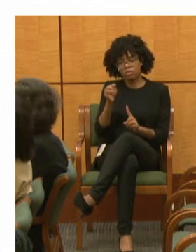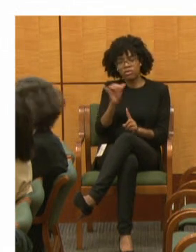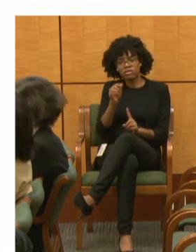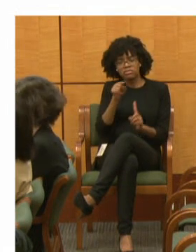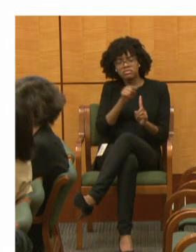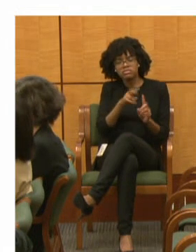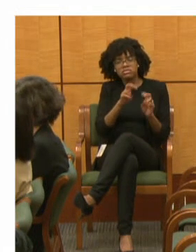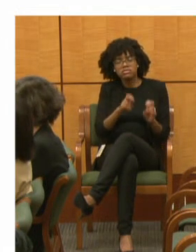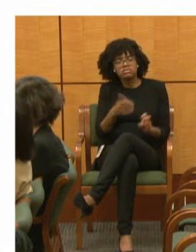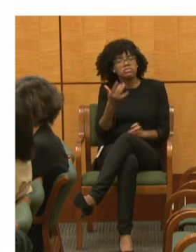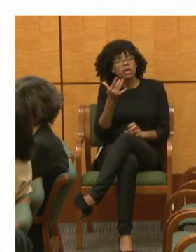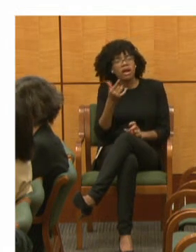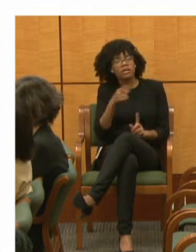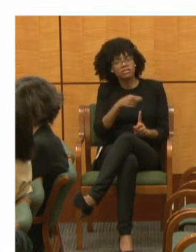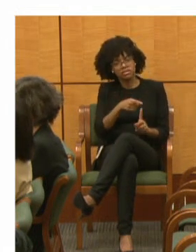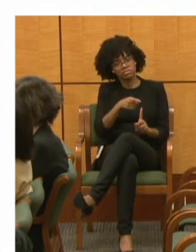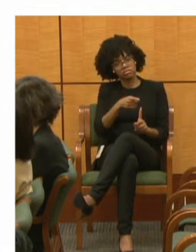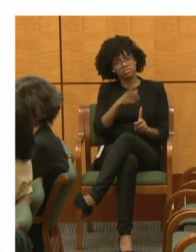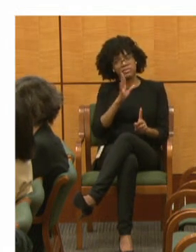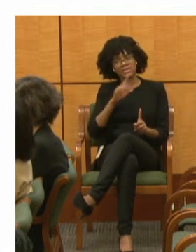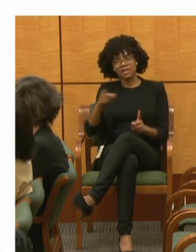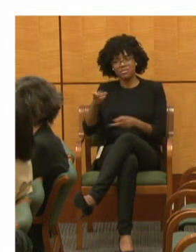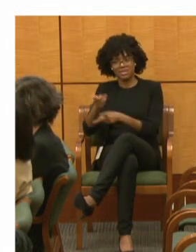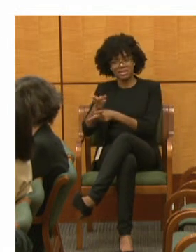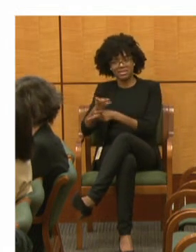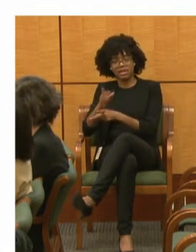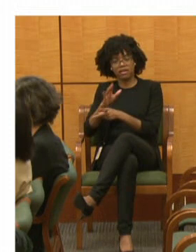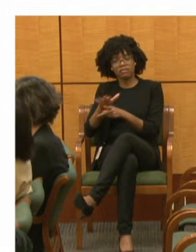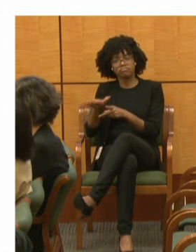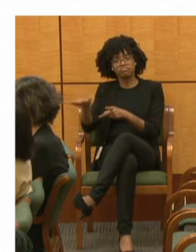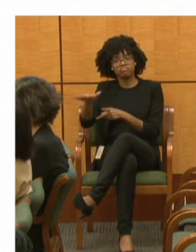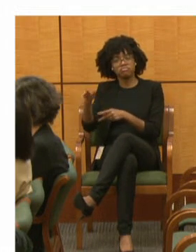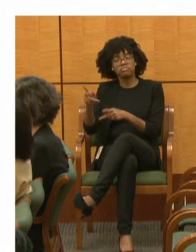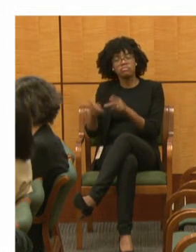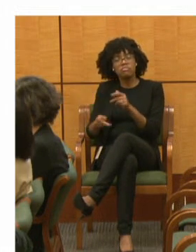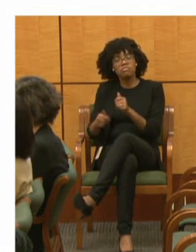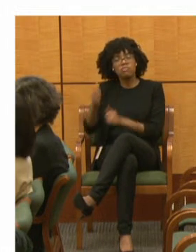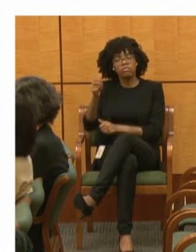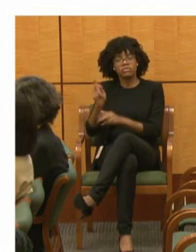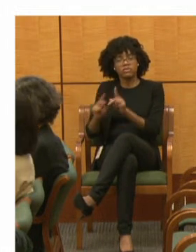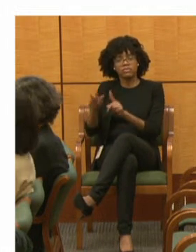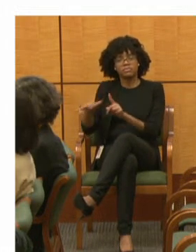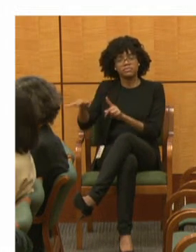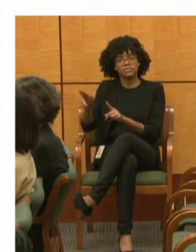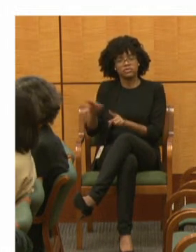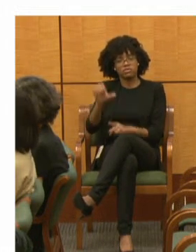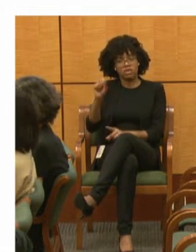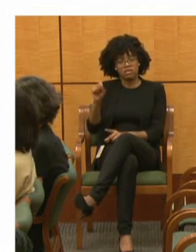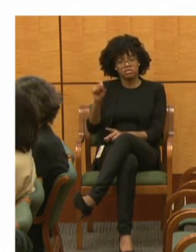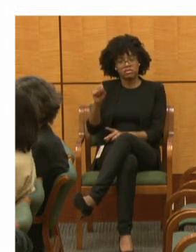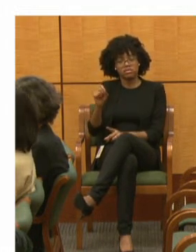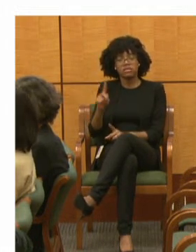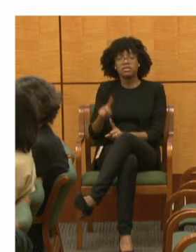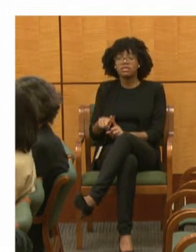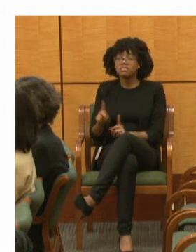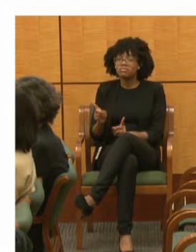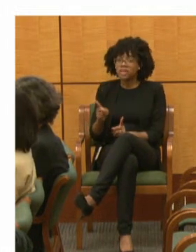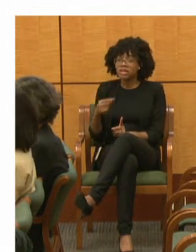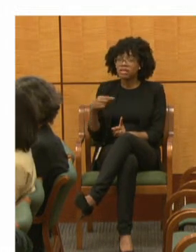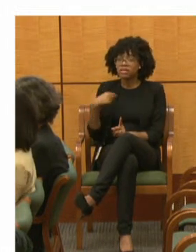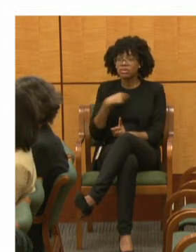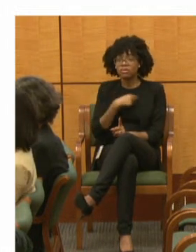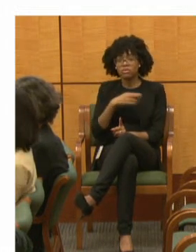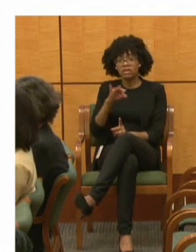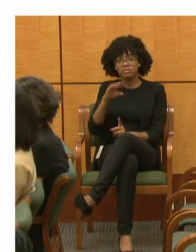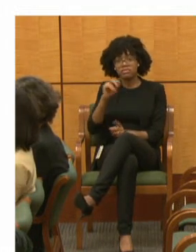of the population. When we look at the process of seeking drug approval, we're looking to get a return on that investment to take